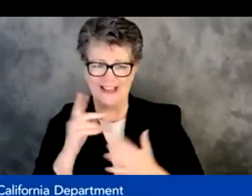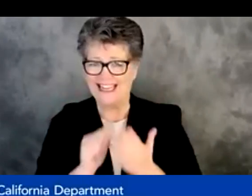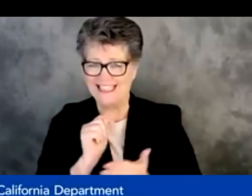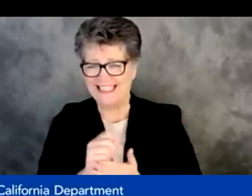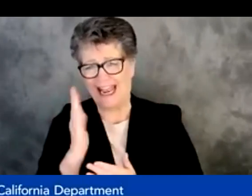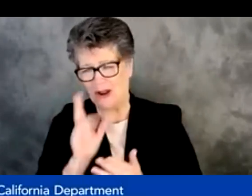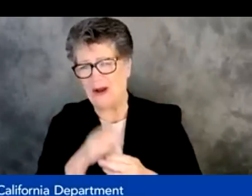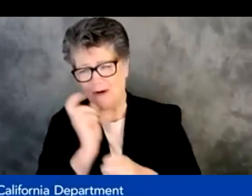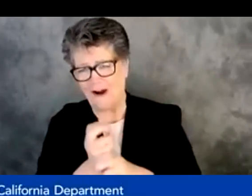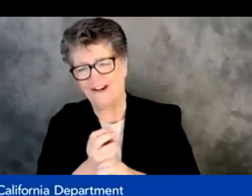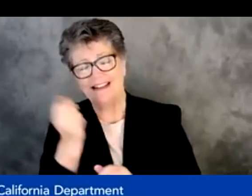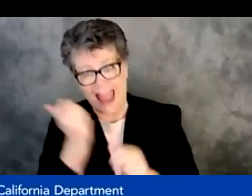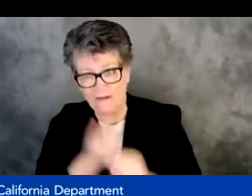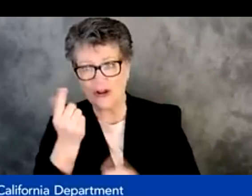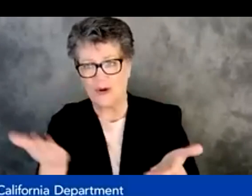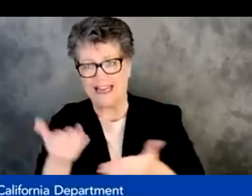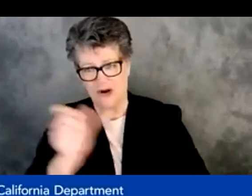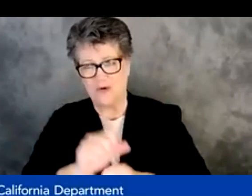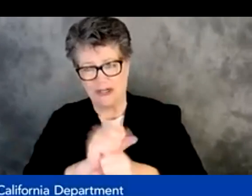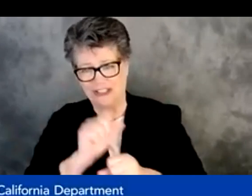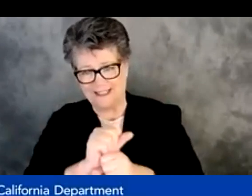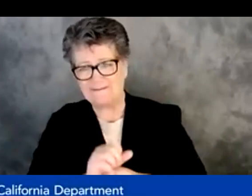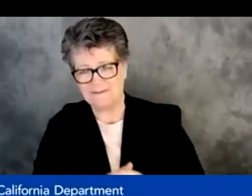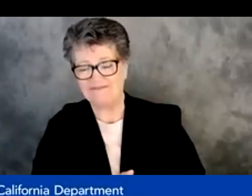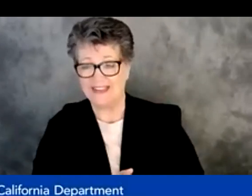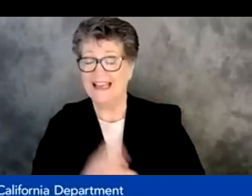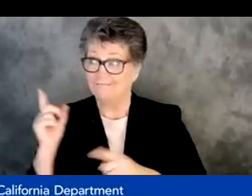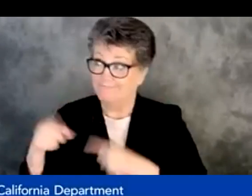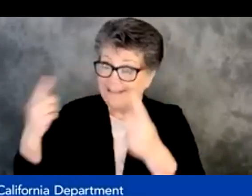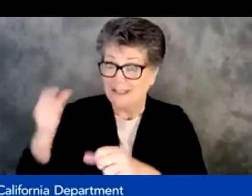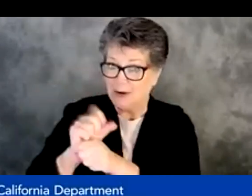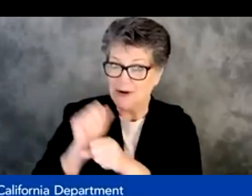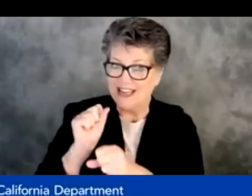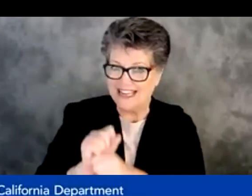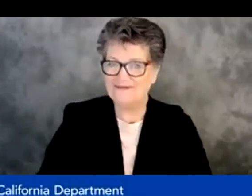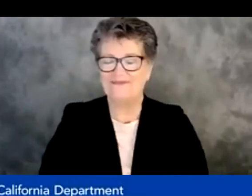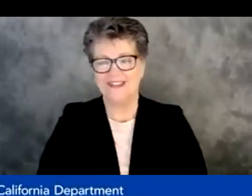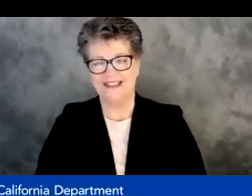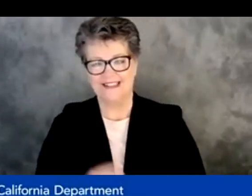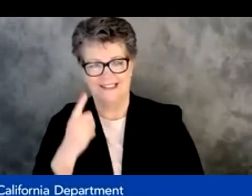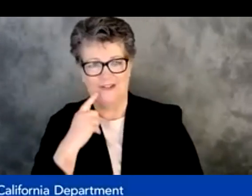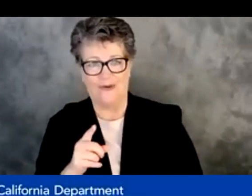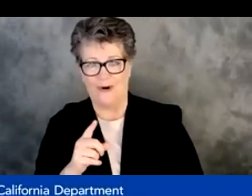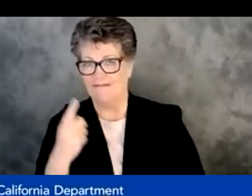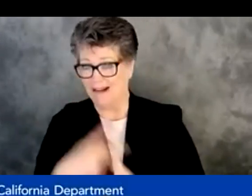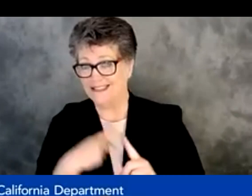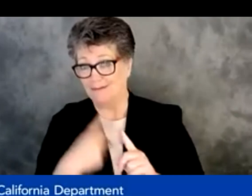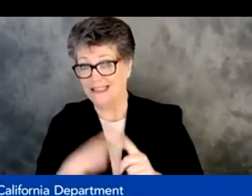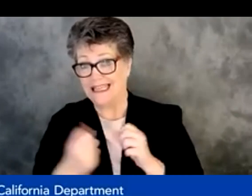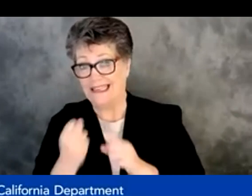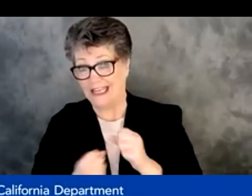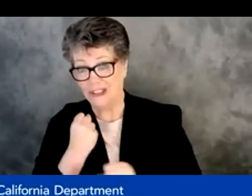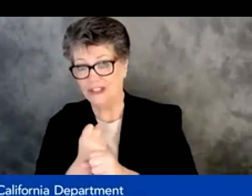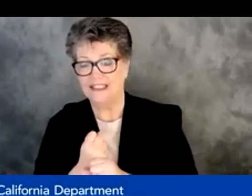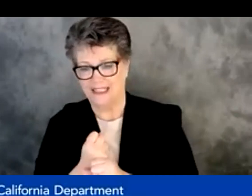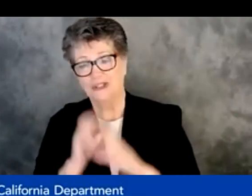how hard everyone here works and has been working for months and years on end. So